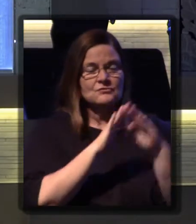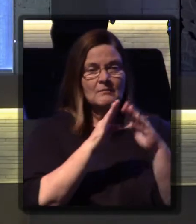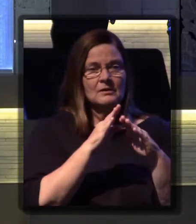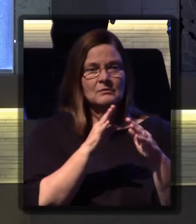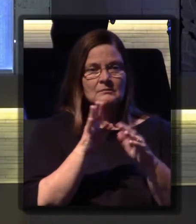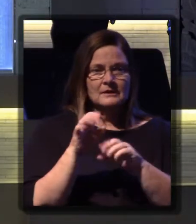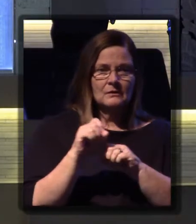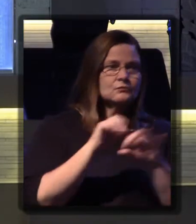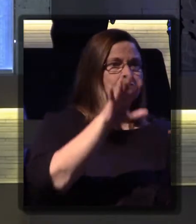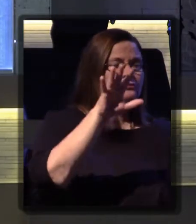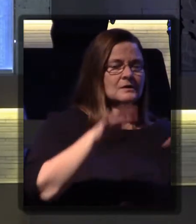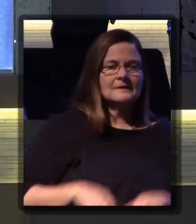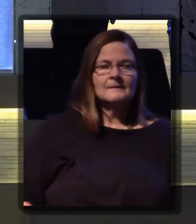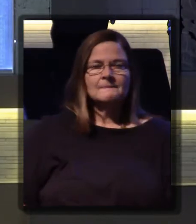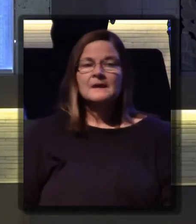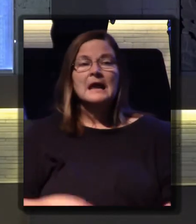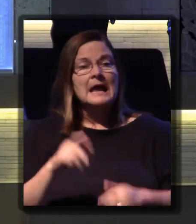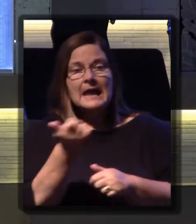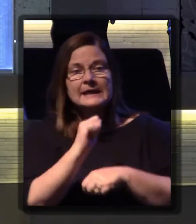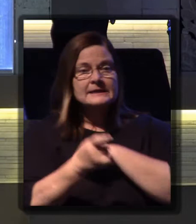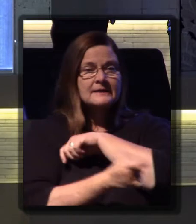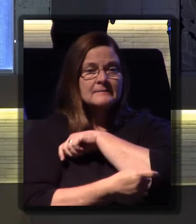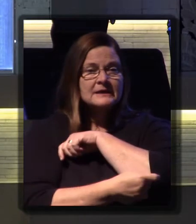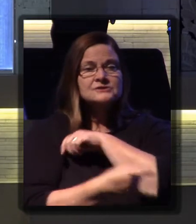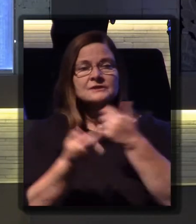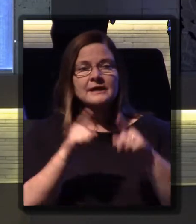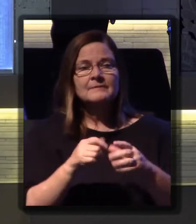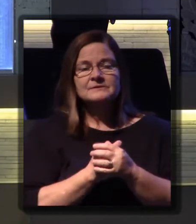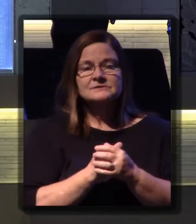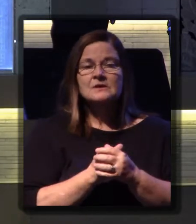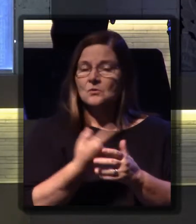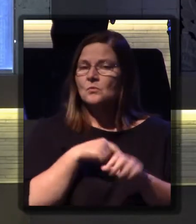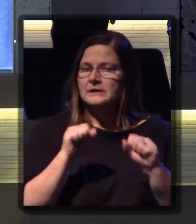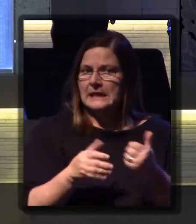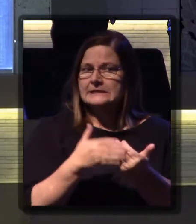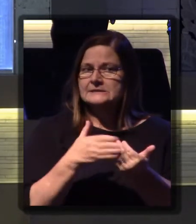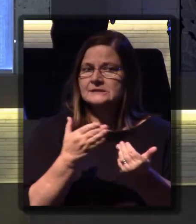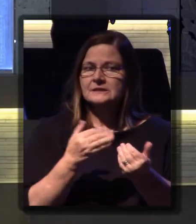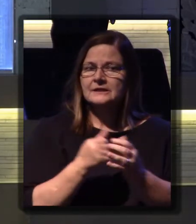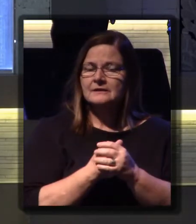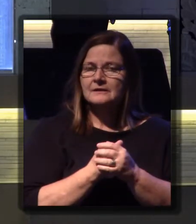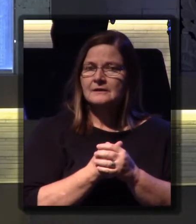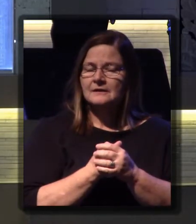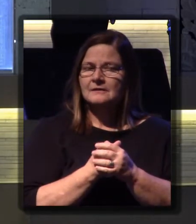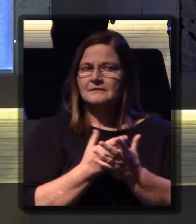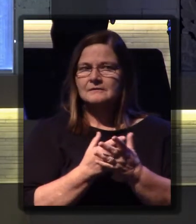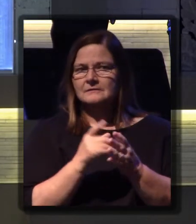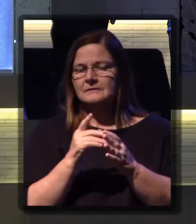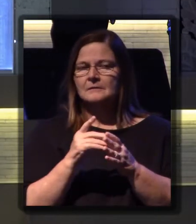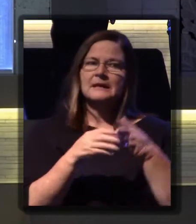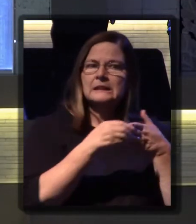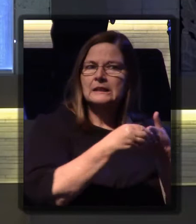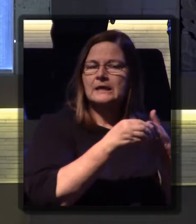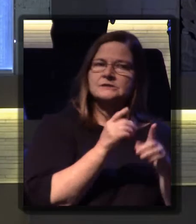distractions. Every wind of trouble that comes our way, it's going to throw us off. By any temptation that